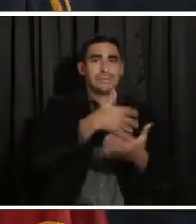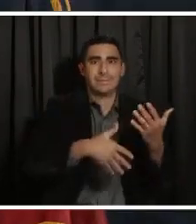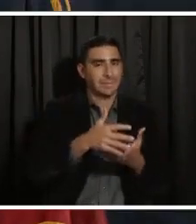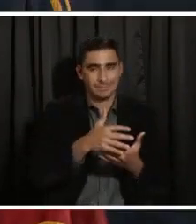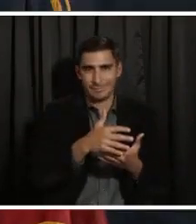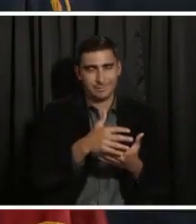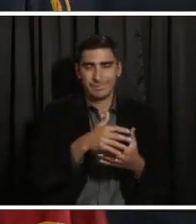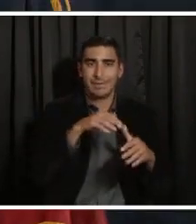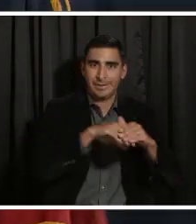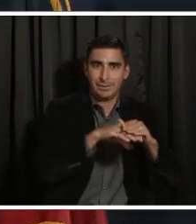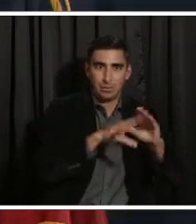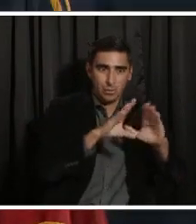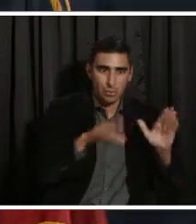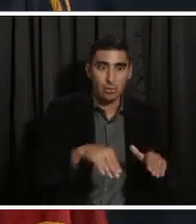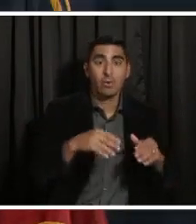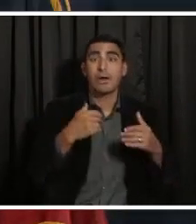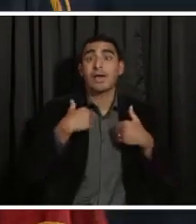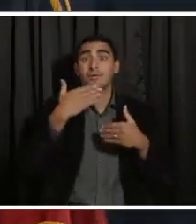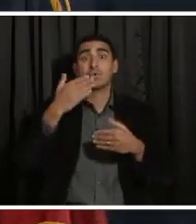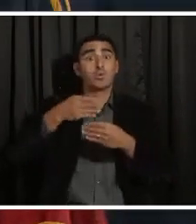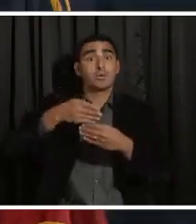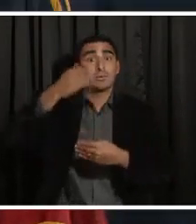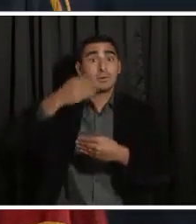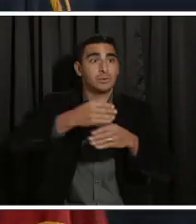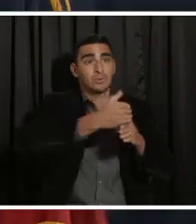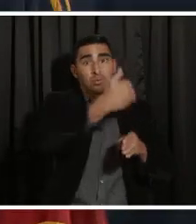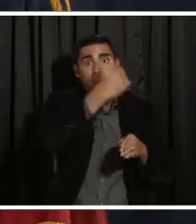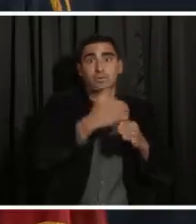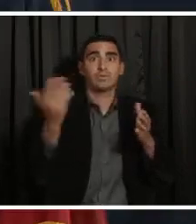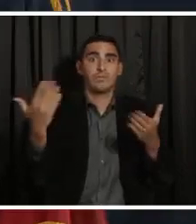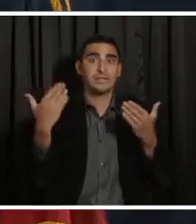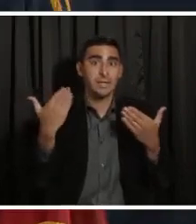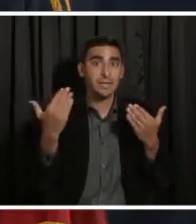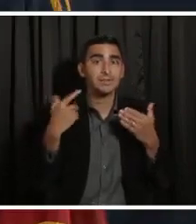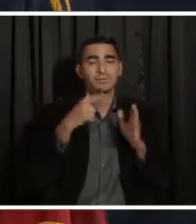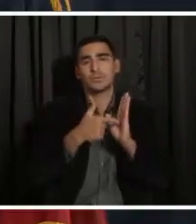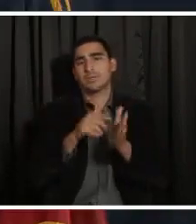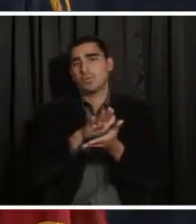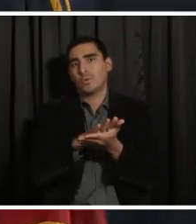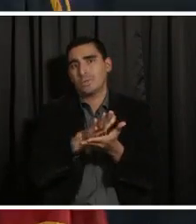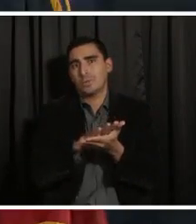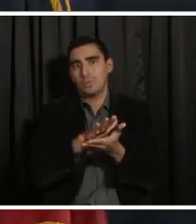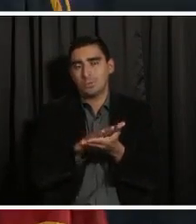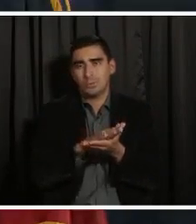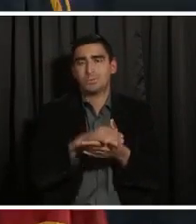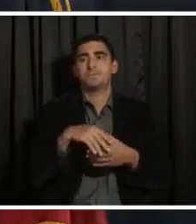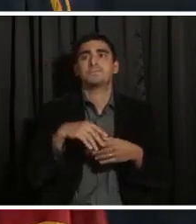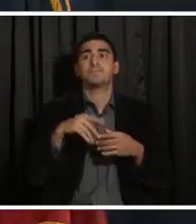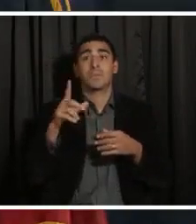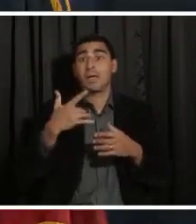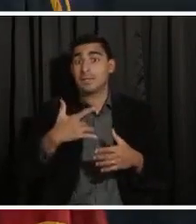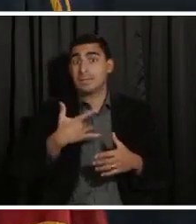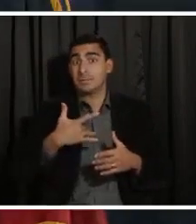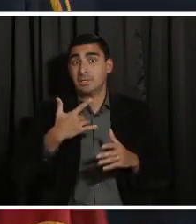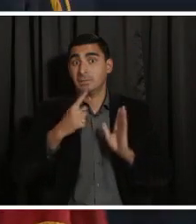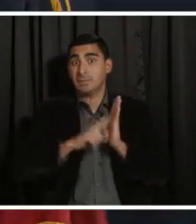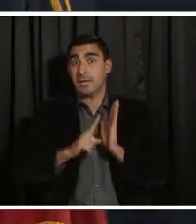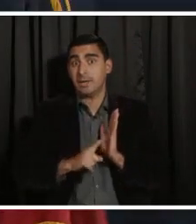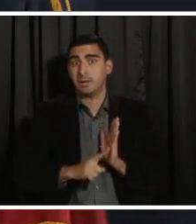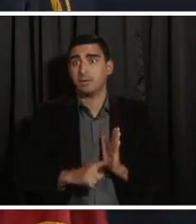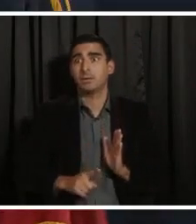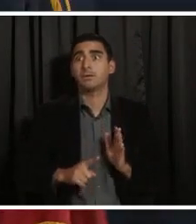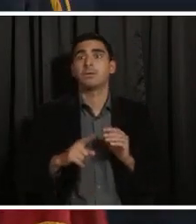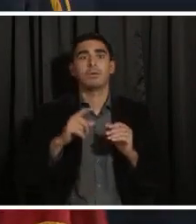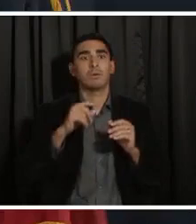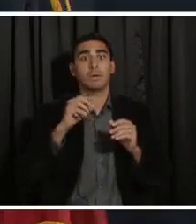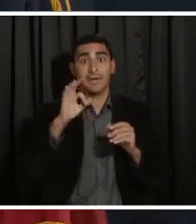others, ventilation in windows in places like schools, in addition to mask wearing, symptom checking, not going out or seeing